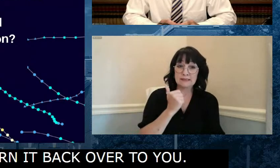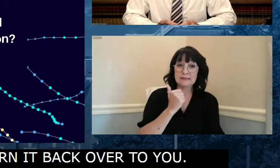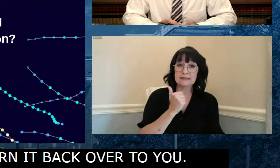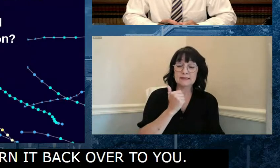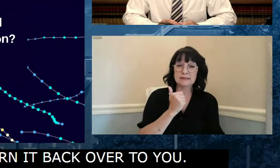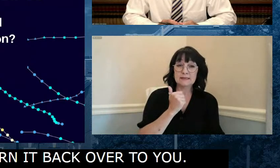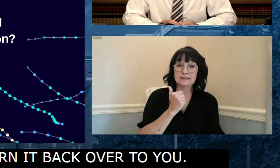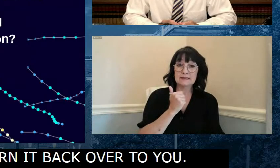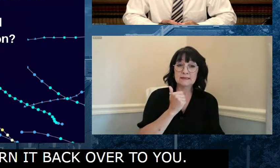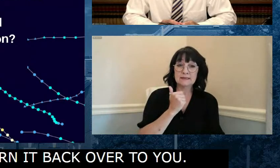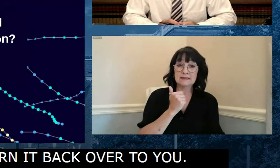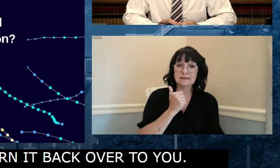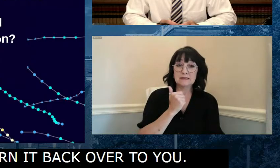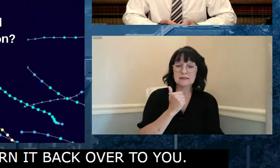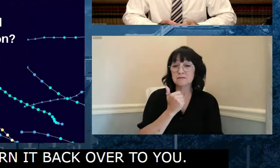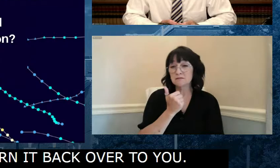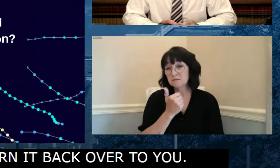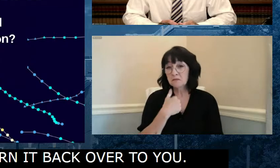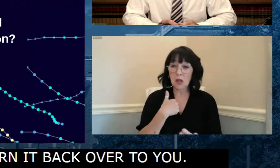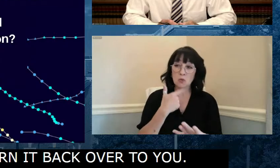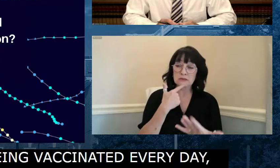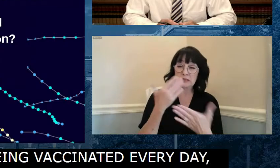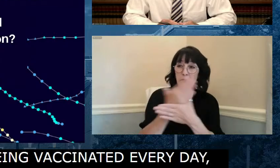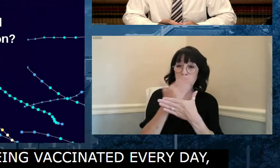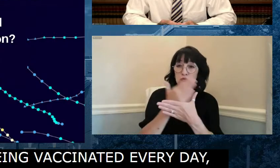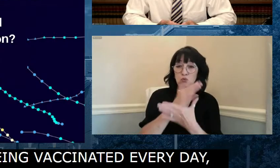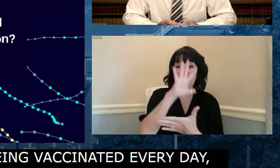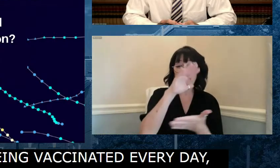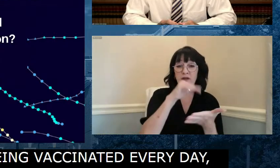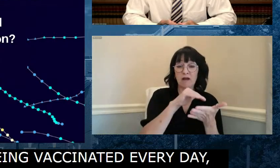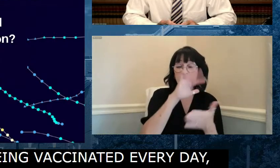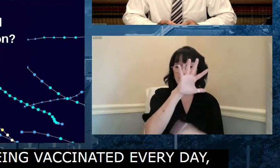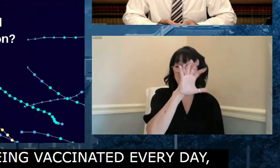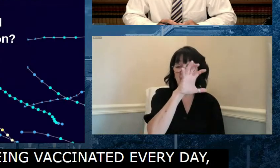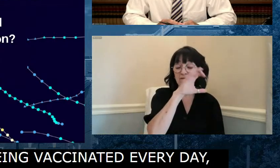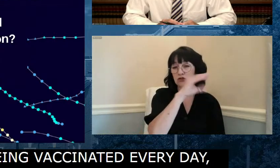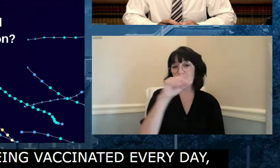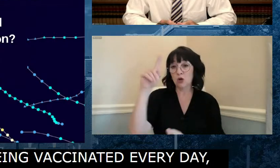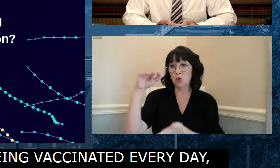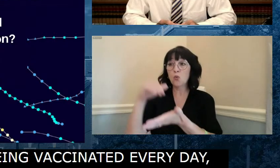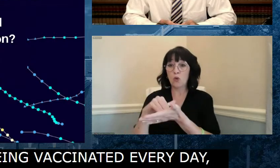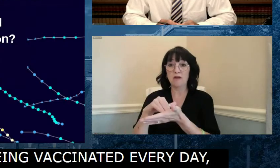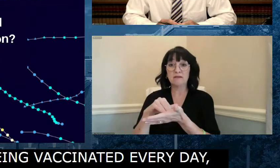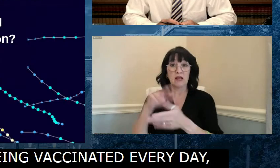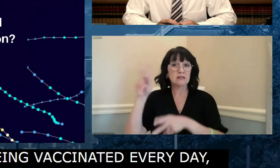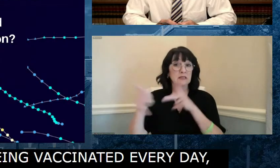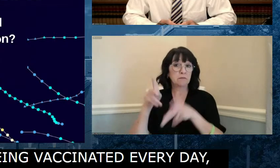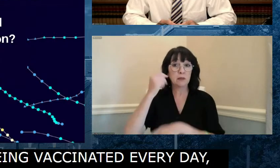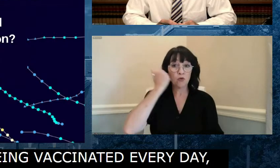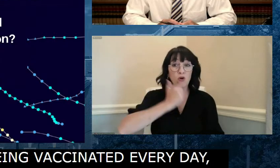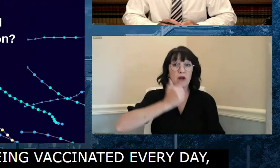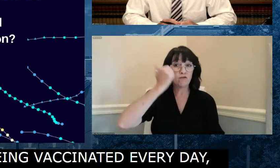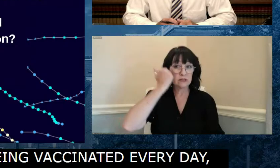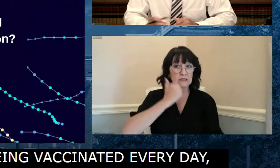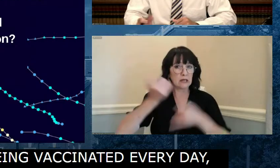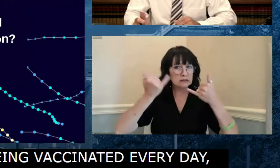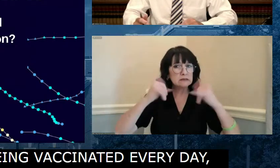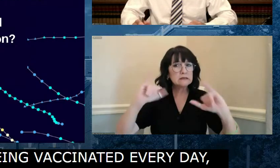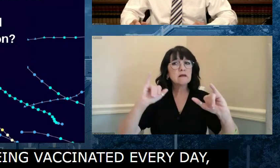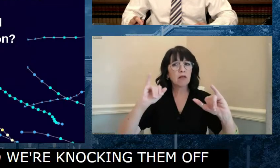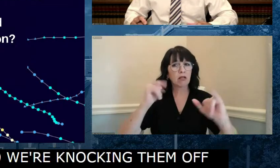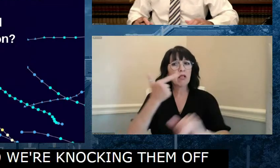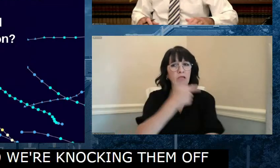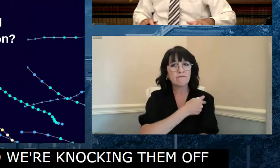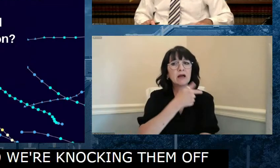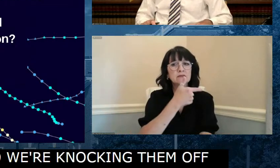over between 500 and 1,000. So we're knocking them off kind of a day at a time. We need to